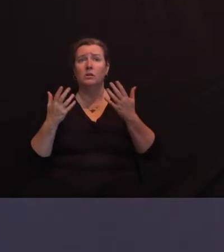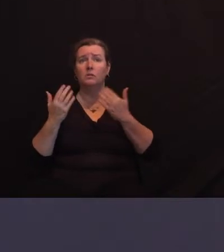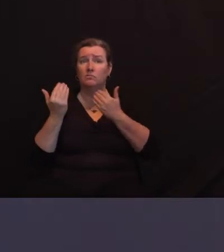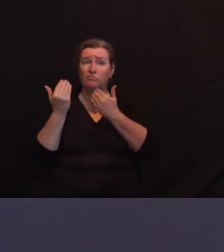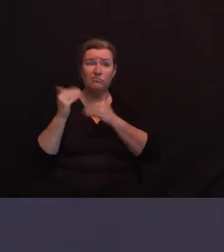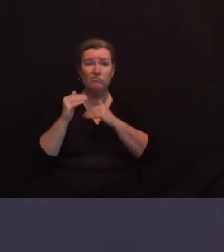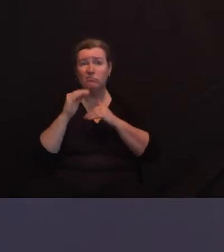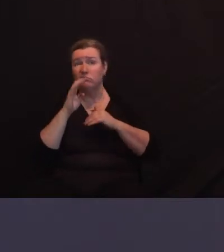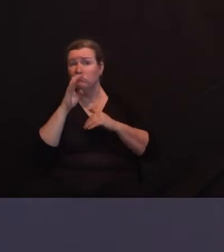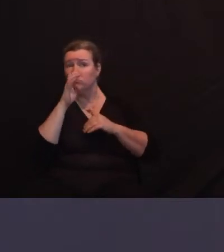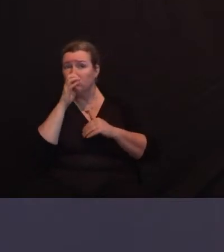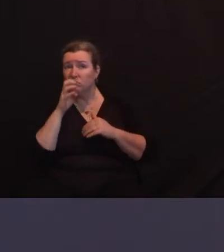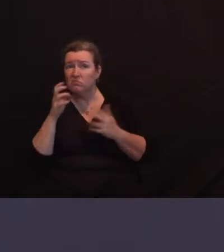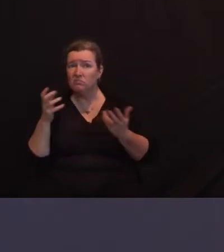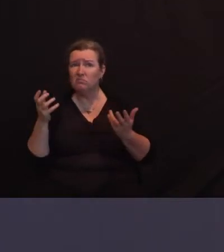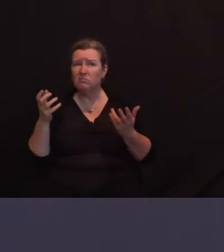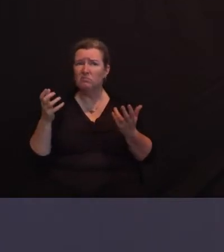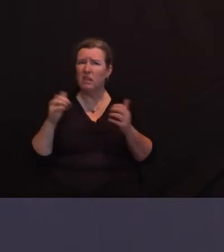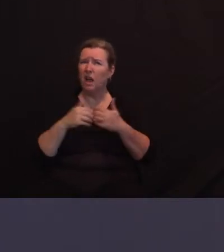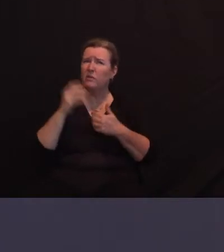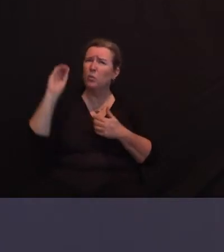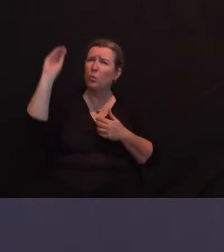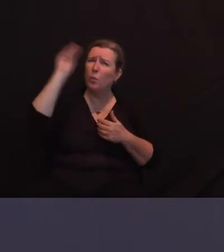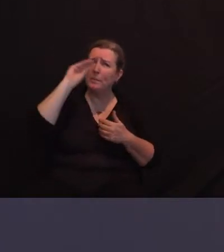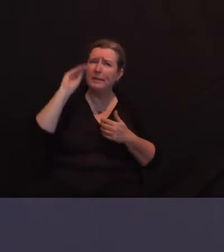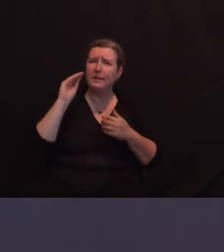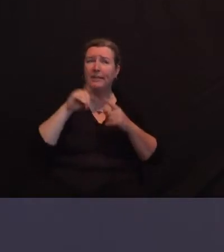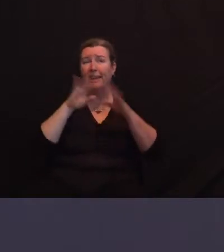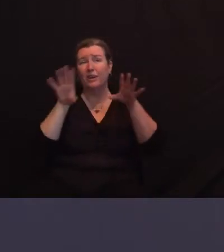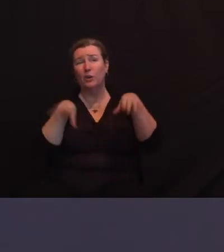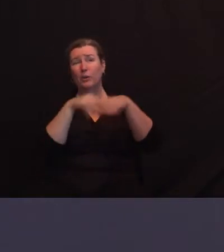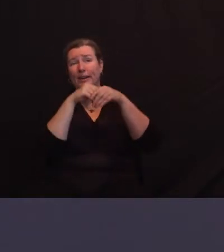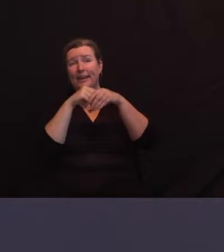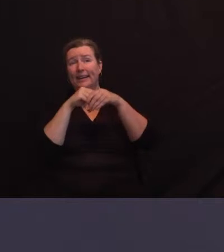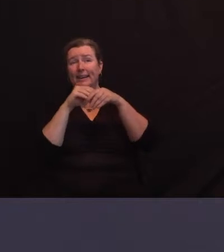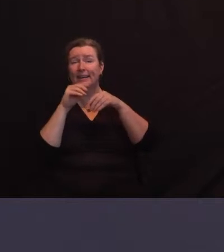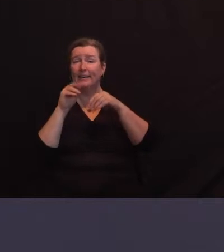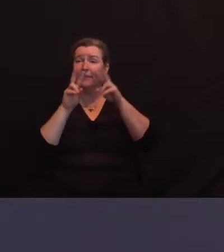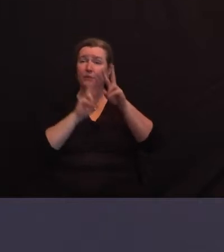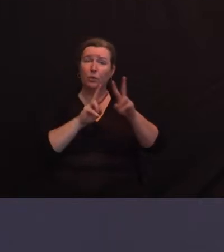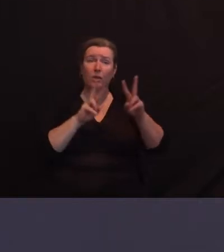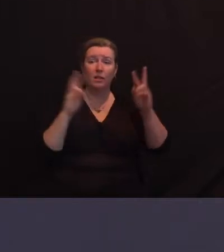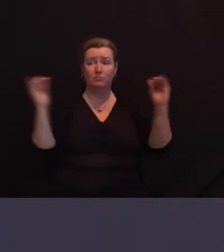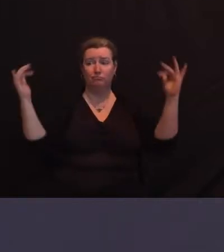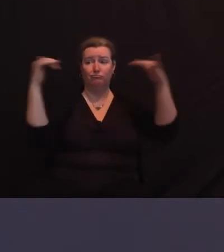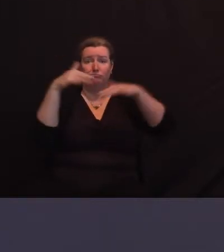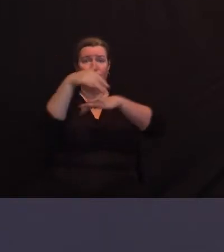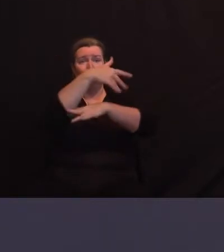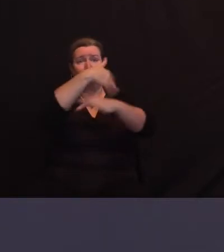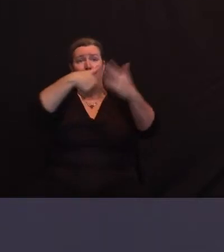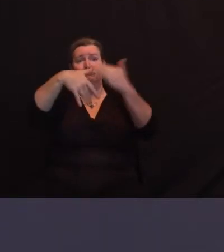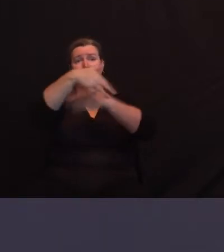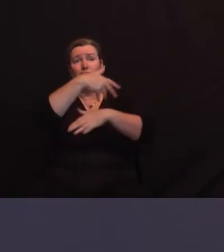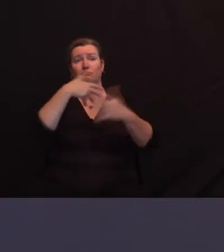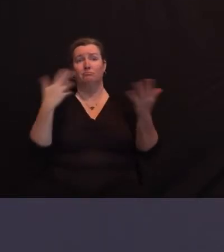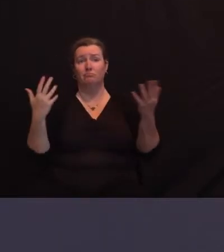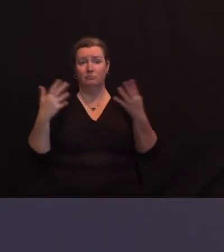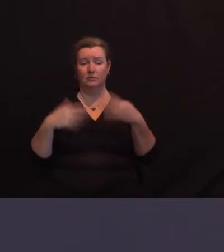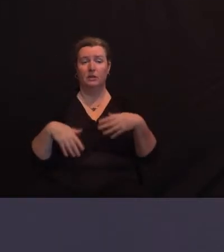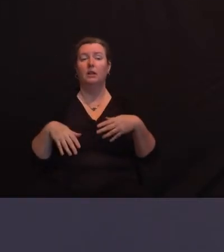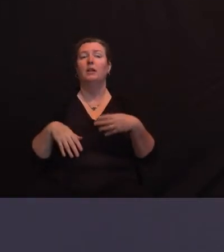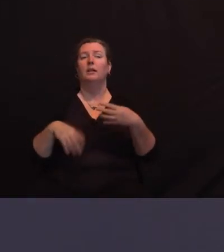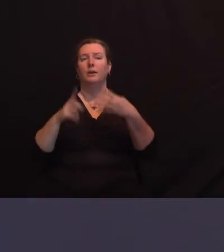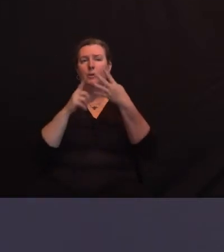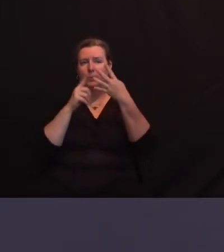stance on large gatherings like weddings and funerals right now? I have just one more. Can you explain